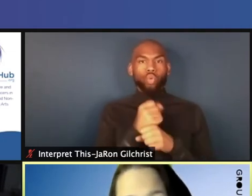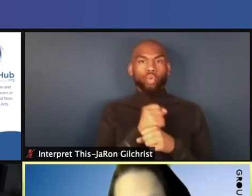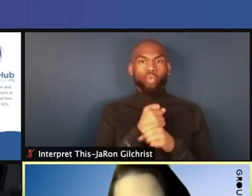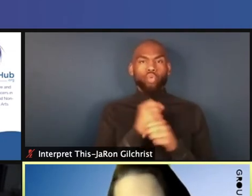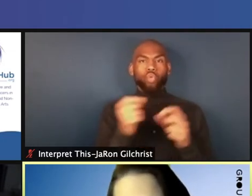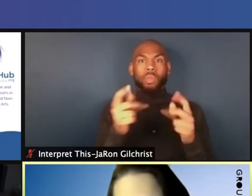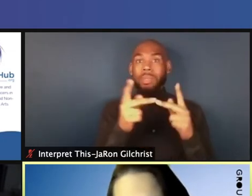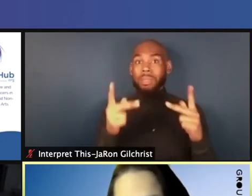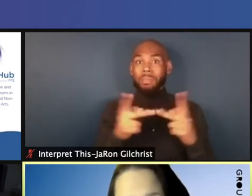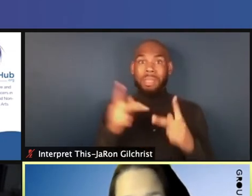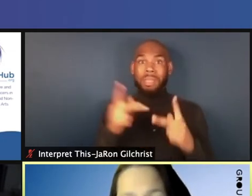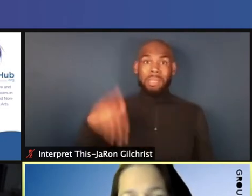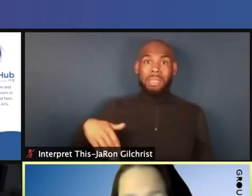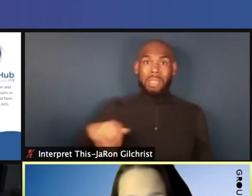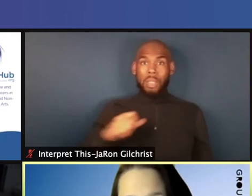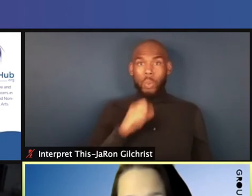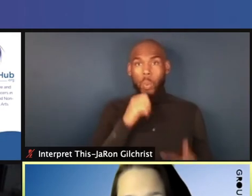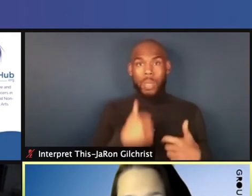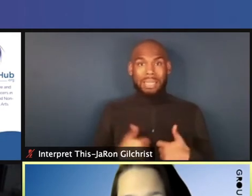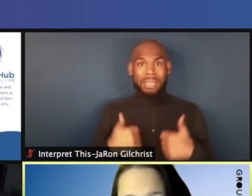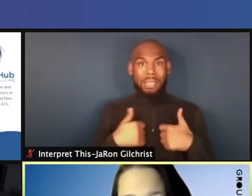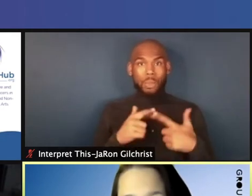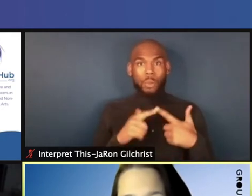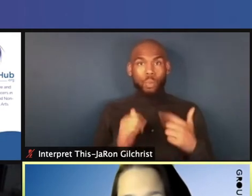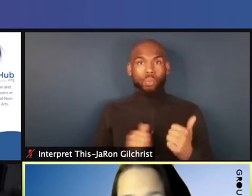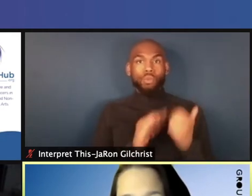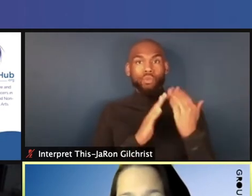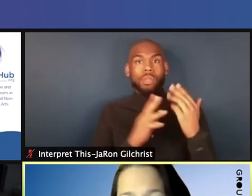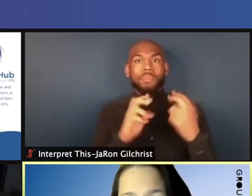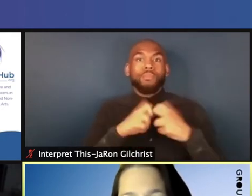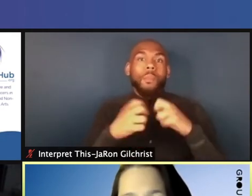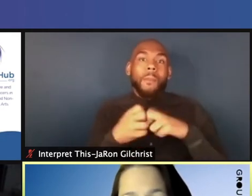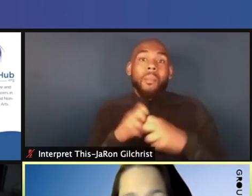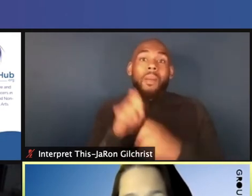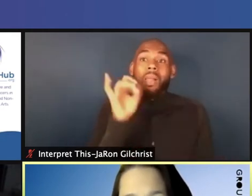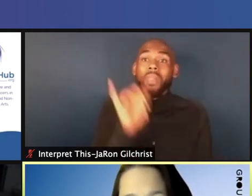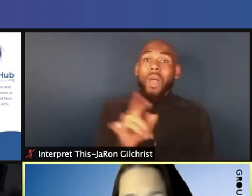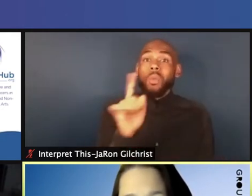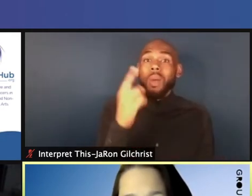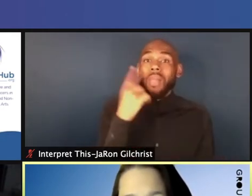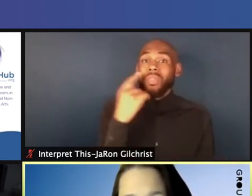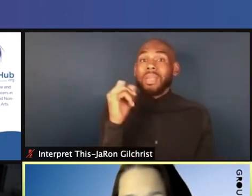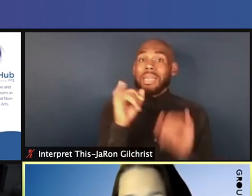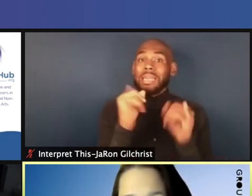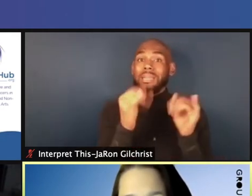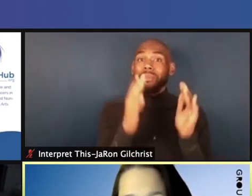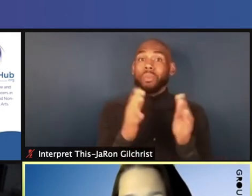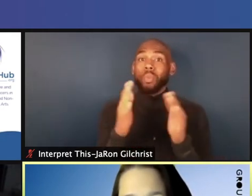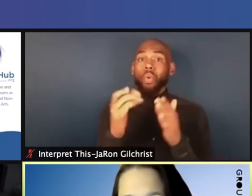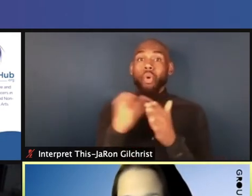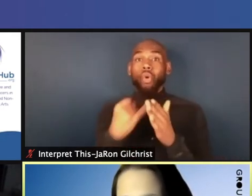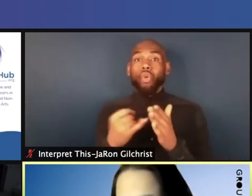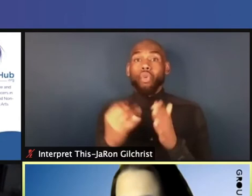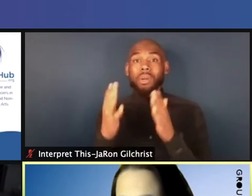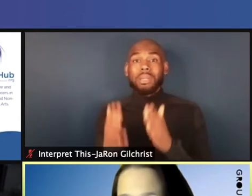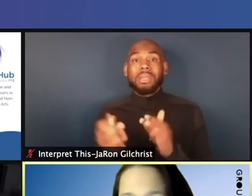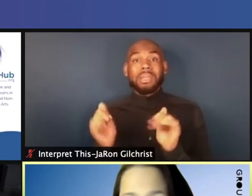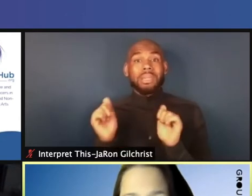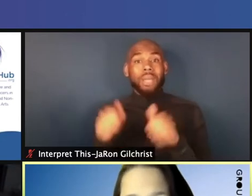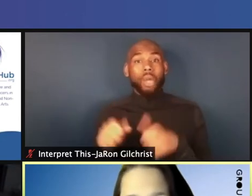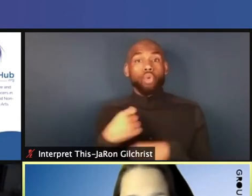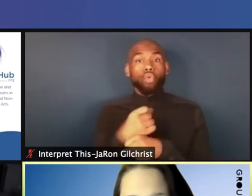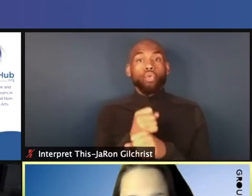yet exist to address problems, that's where I think individual artists can you know,